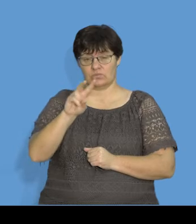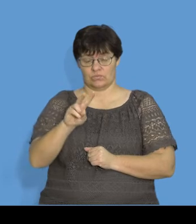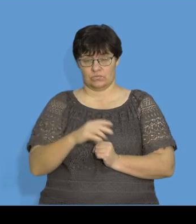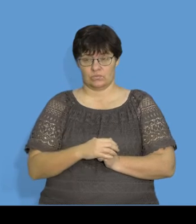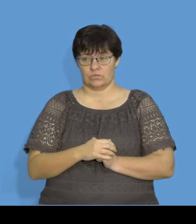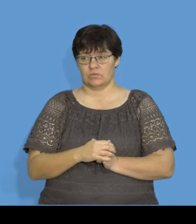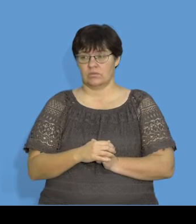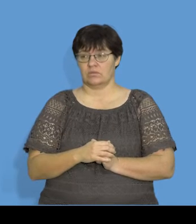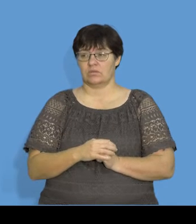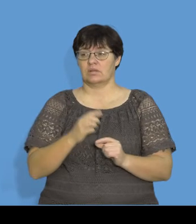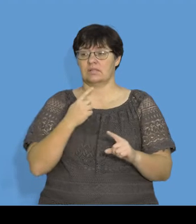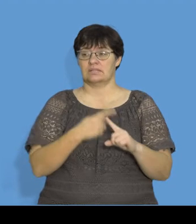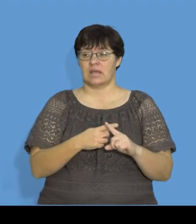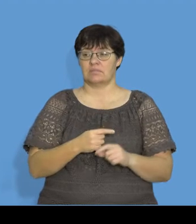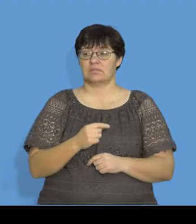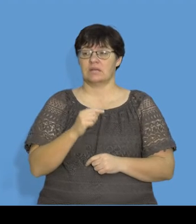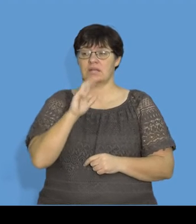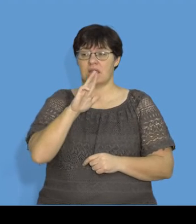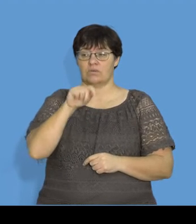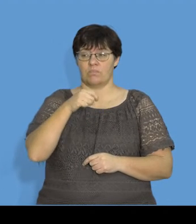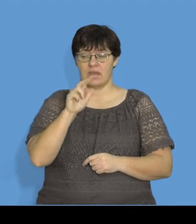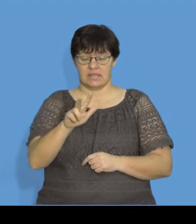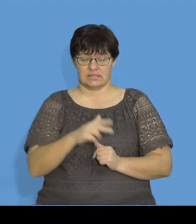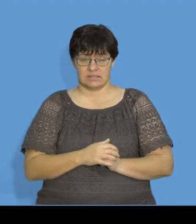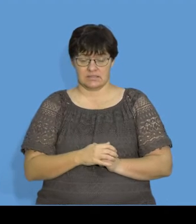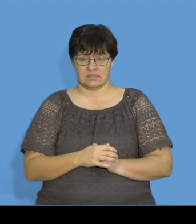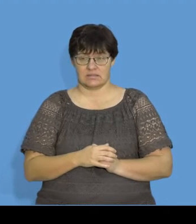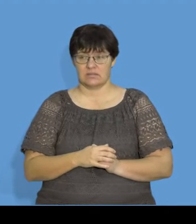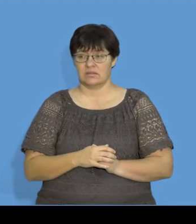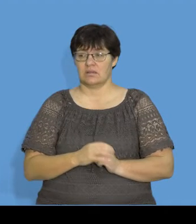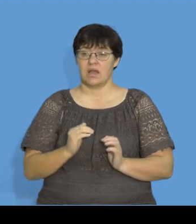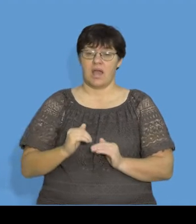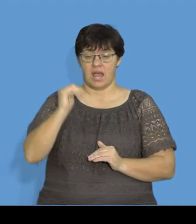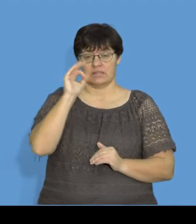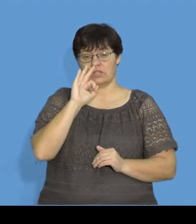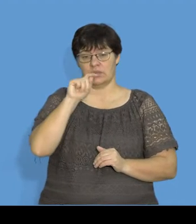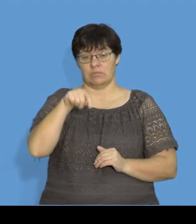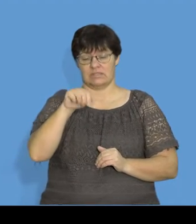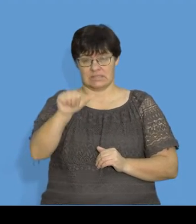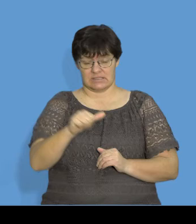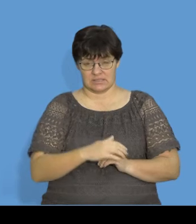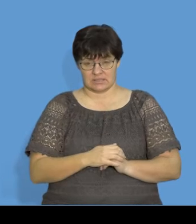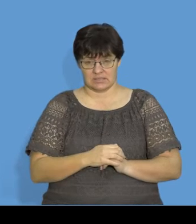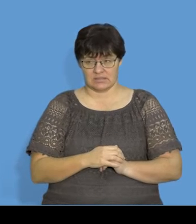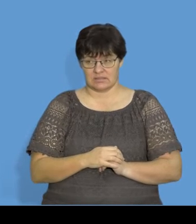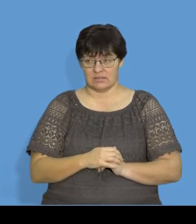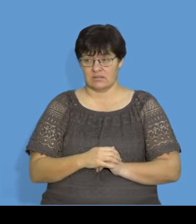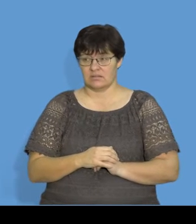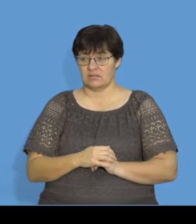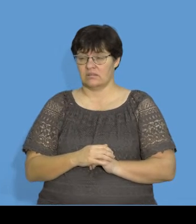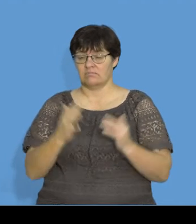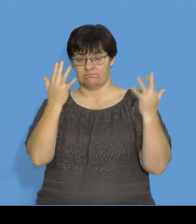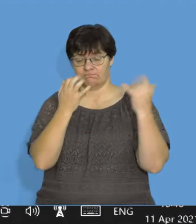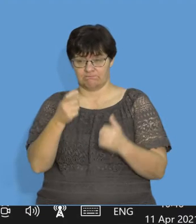0,162 times 9,8. The height was 3.6.